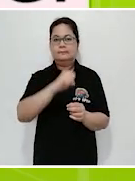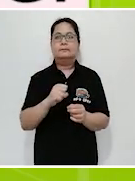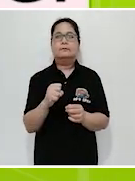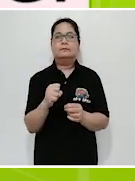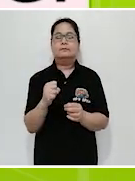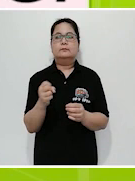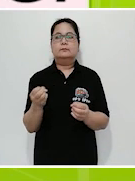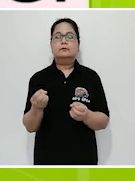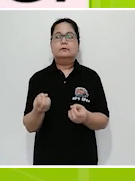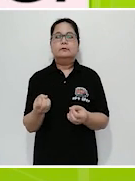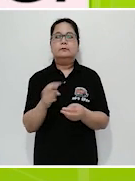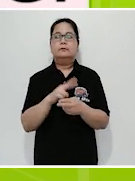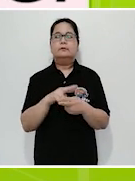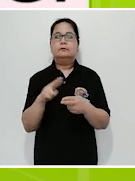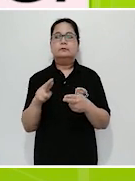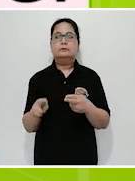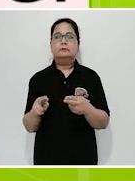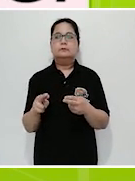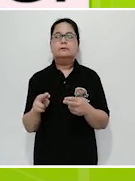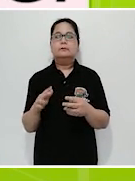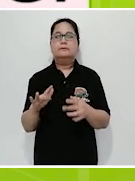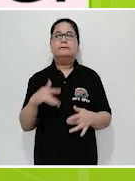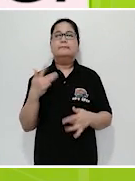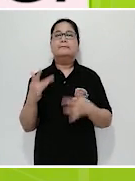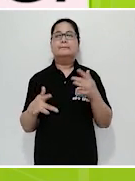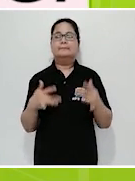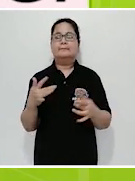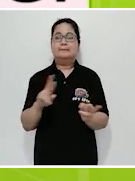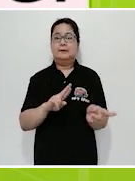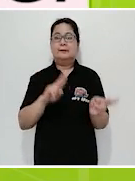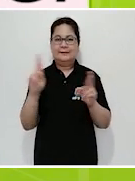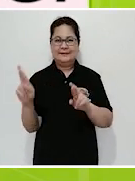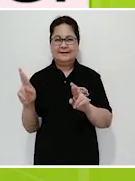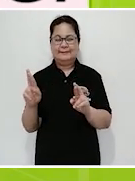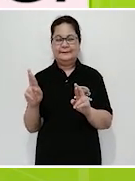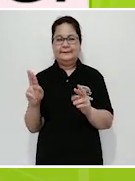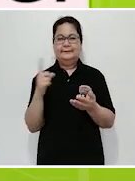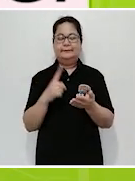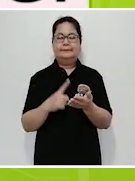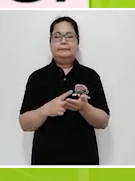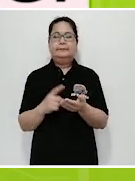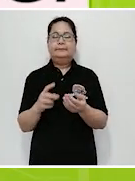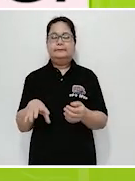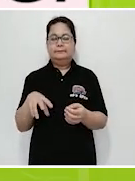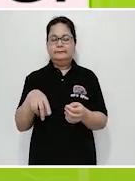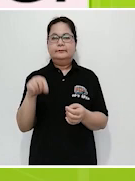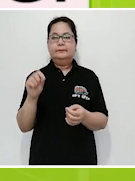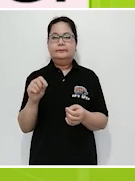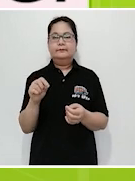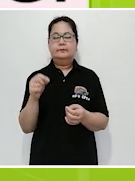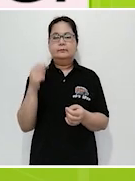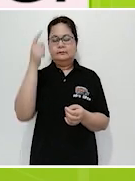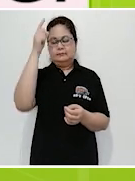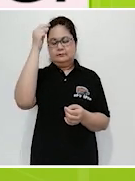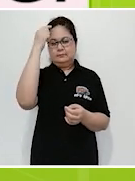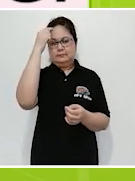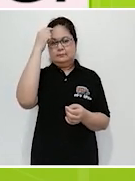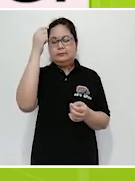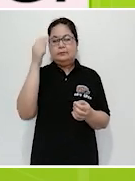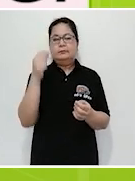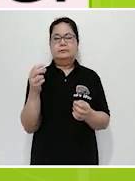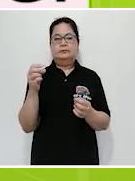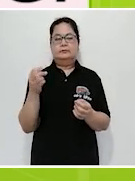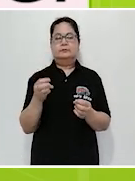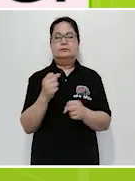Predict. Outcomes are exciting. Are you ready to discover how well minds work when